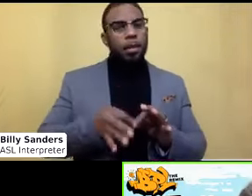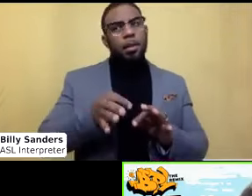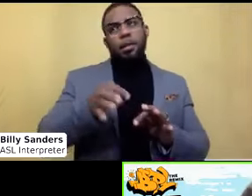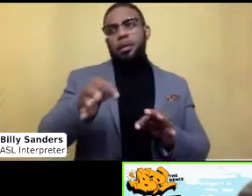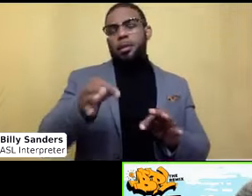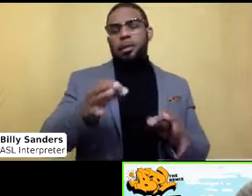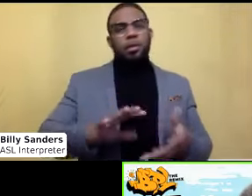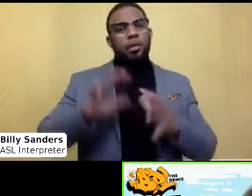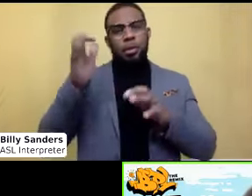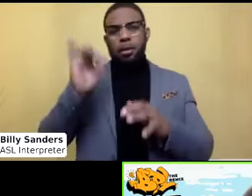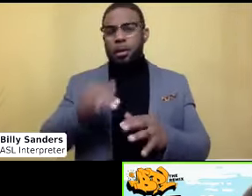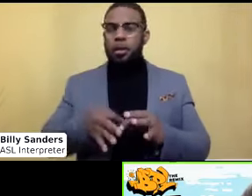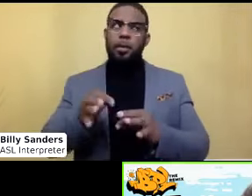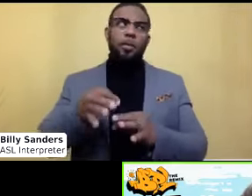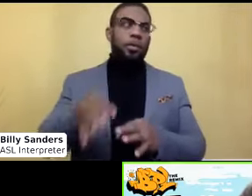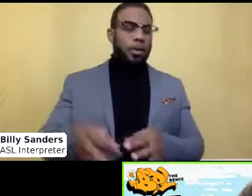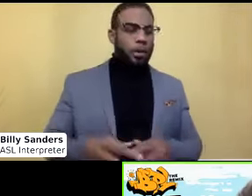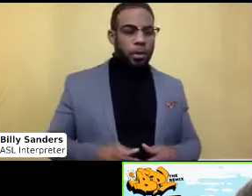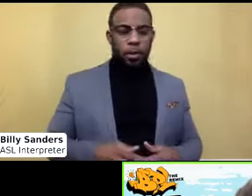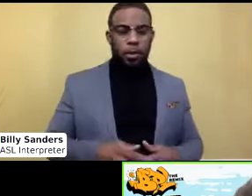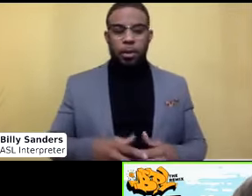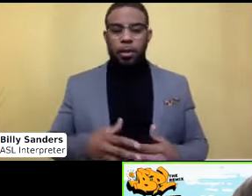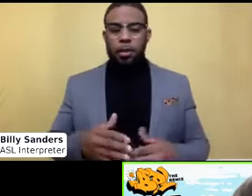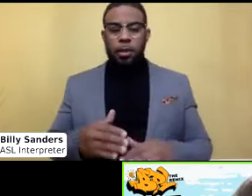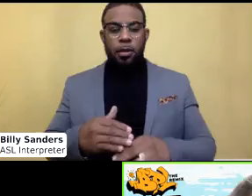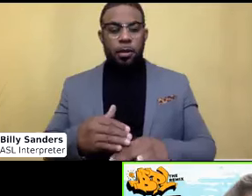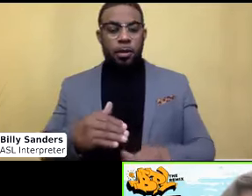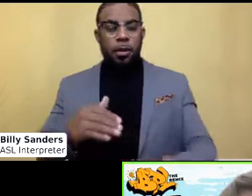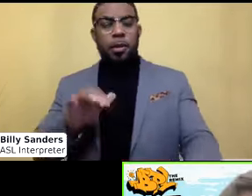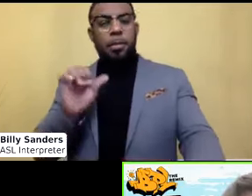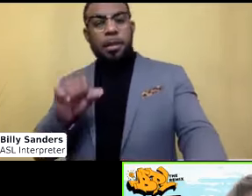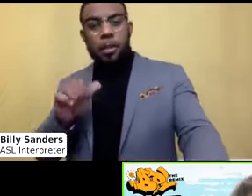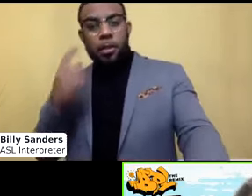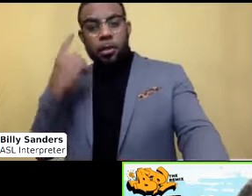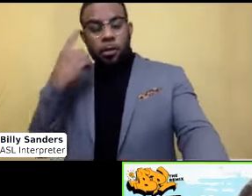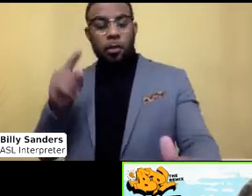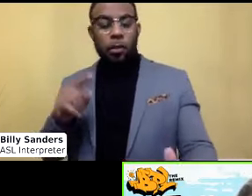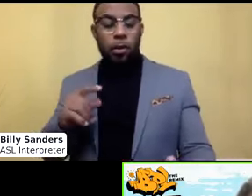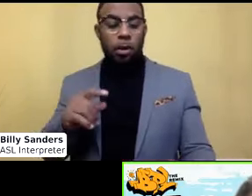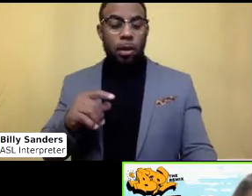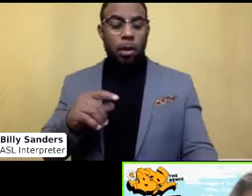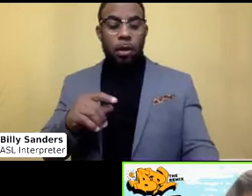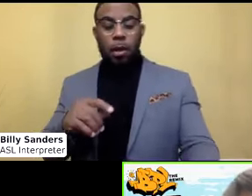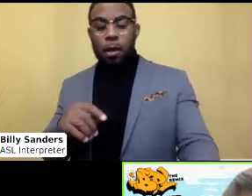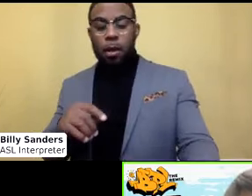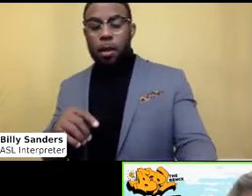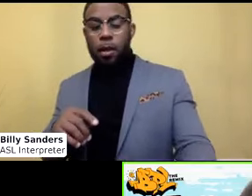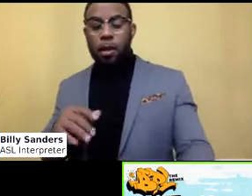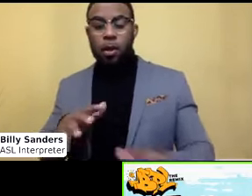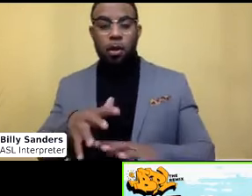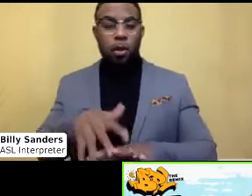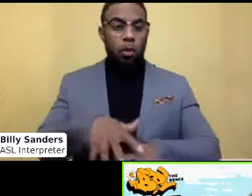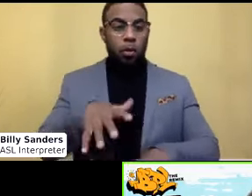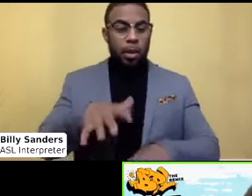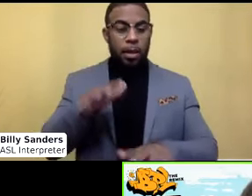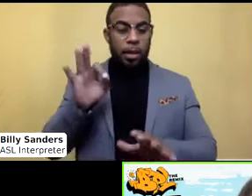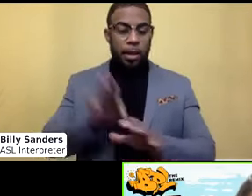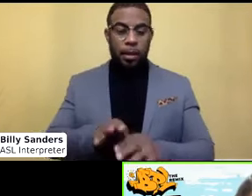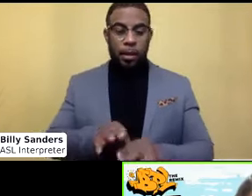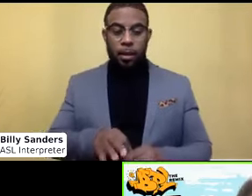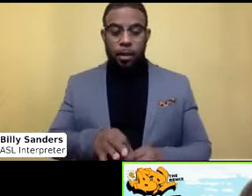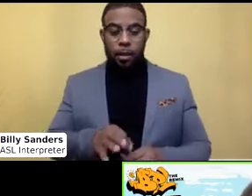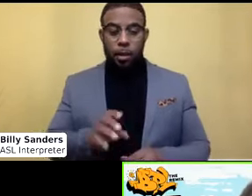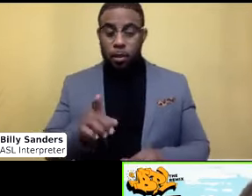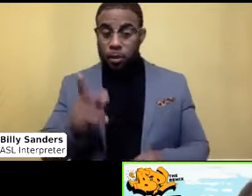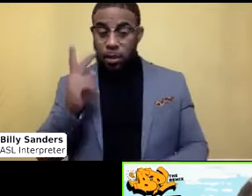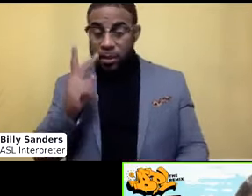the corruption, that furthers the potential for rigged elections? Do